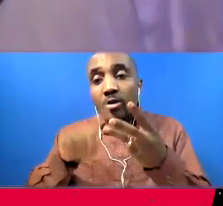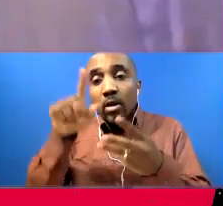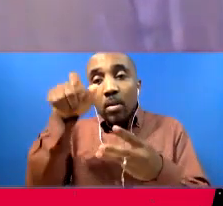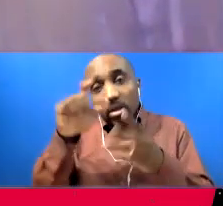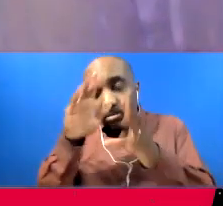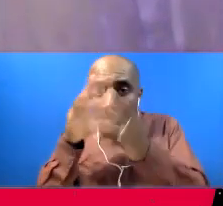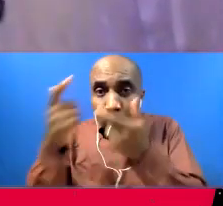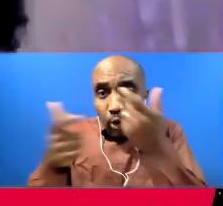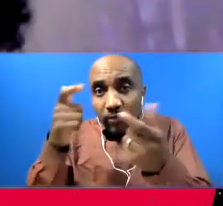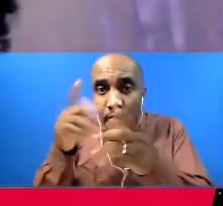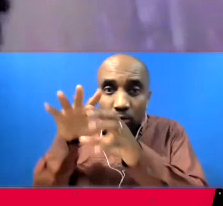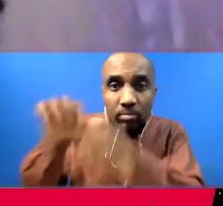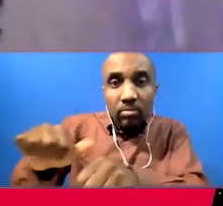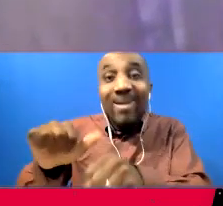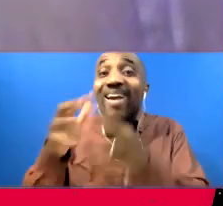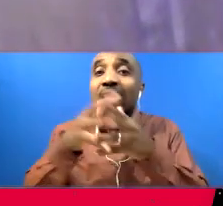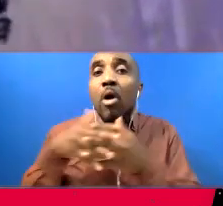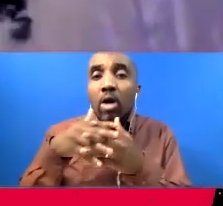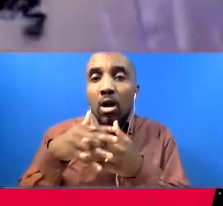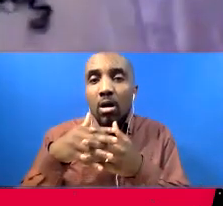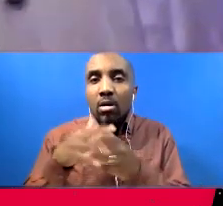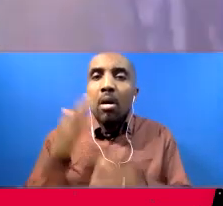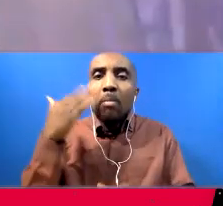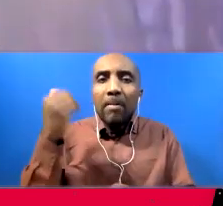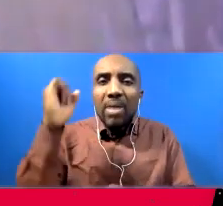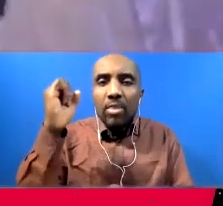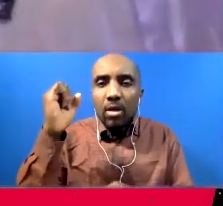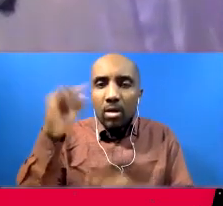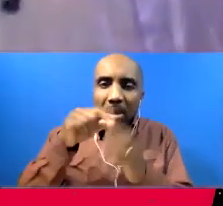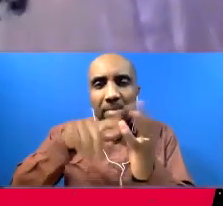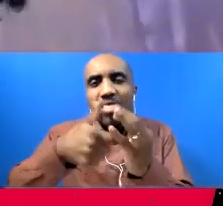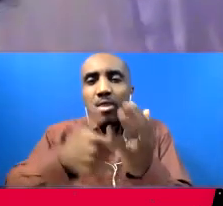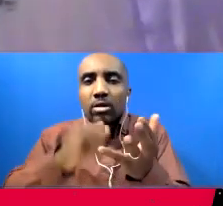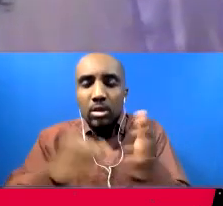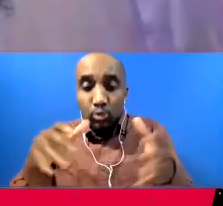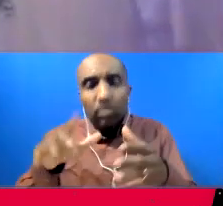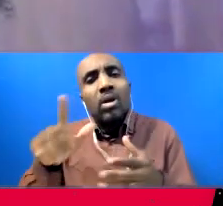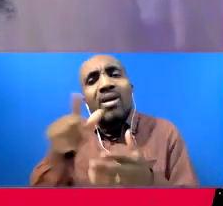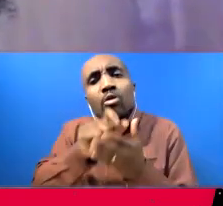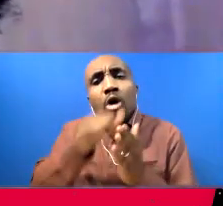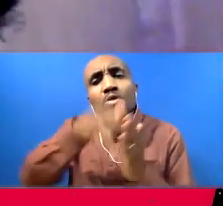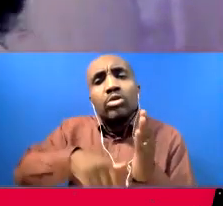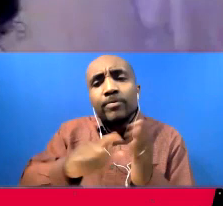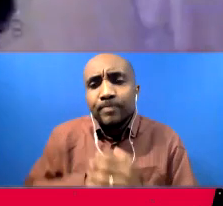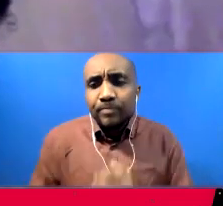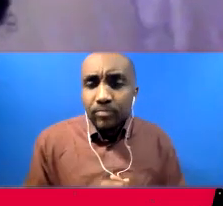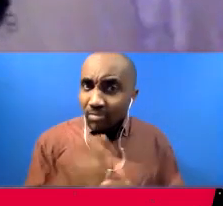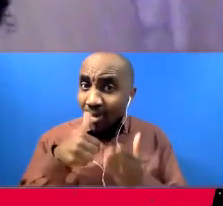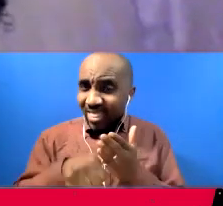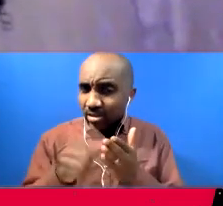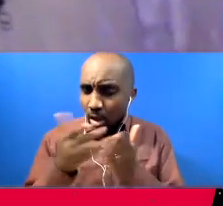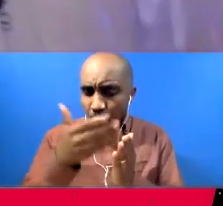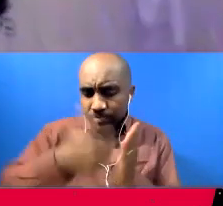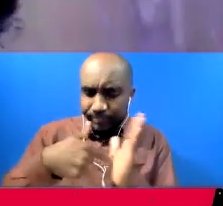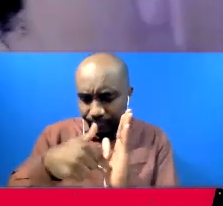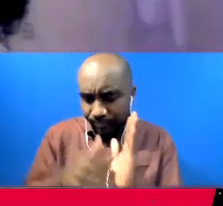state were hell-bent on lynching her. He wrote, if I can just get this quote up, he wrote in that open letter, he kind of ended